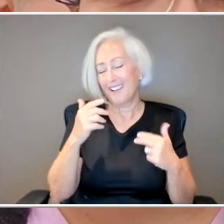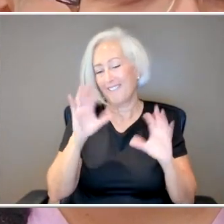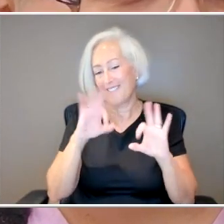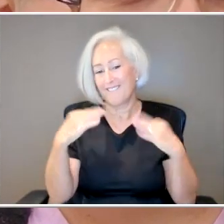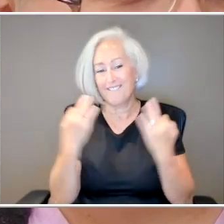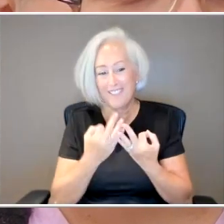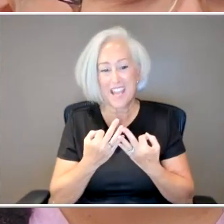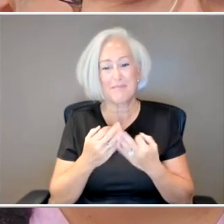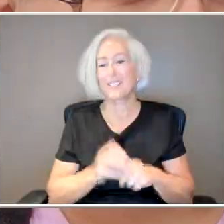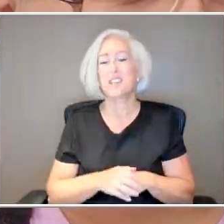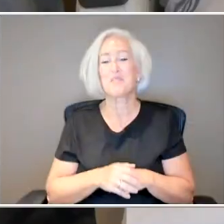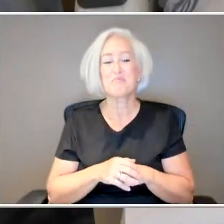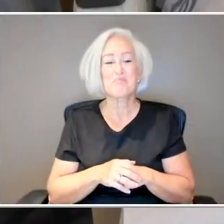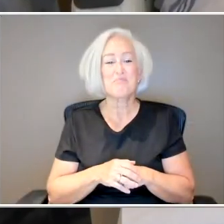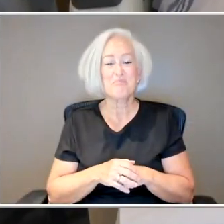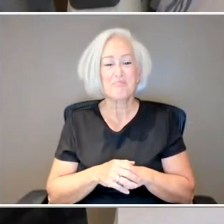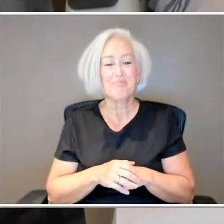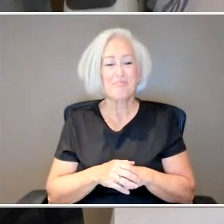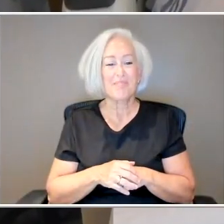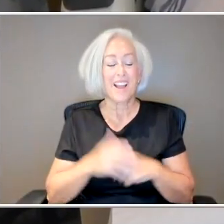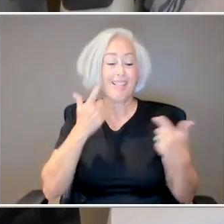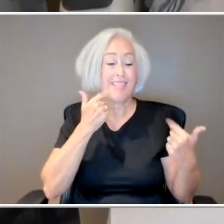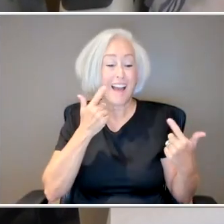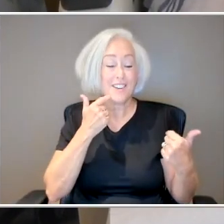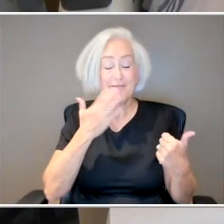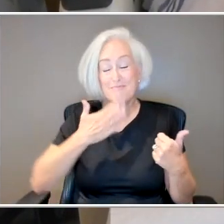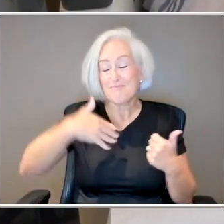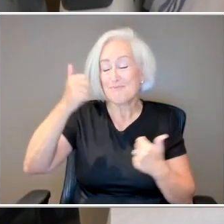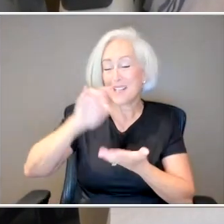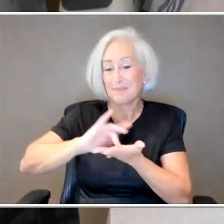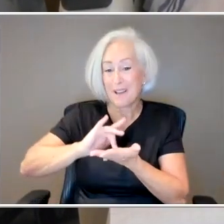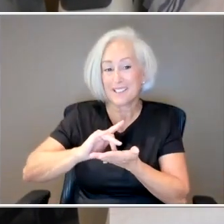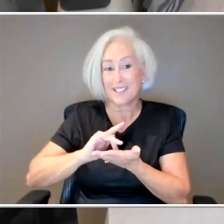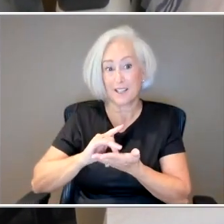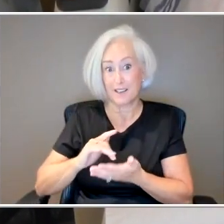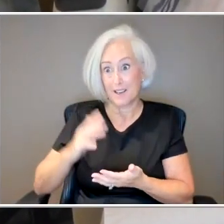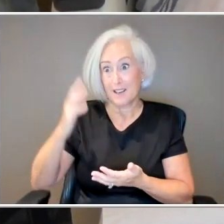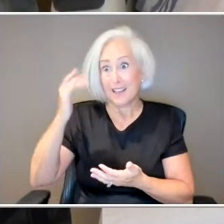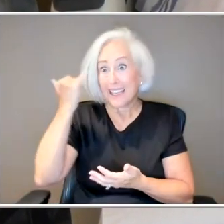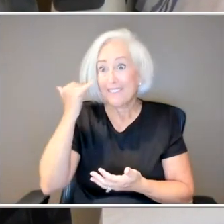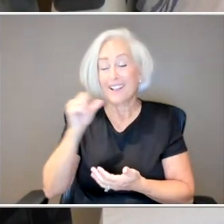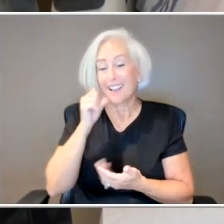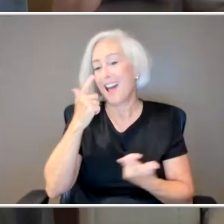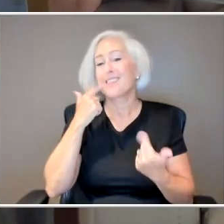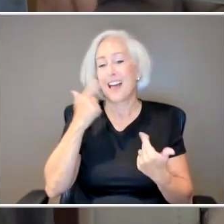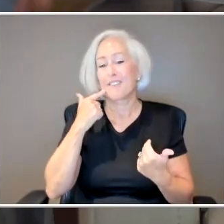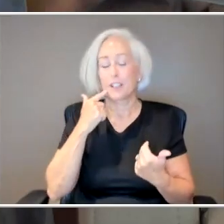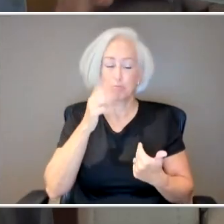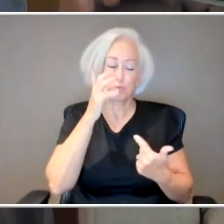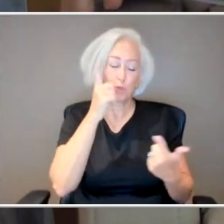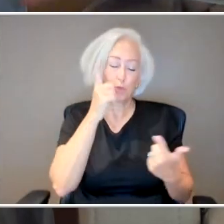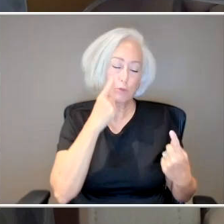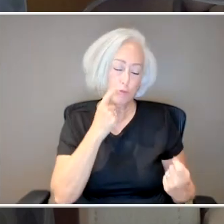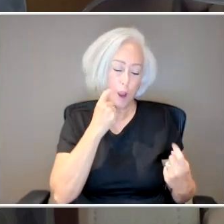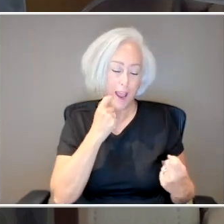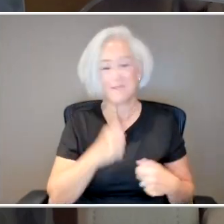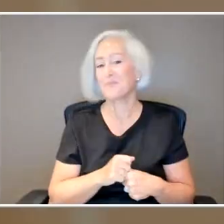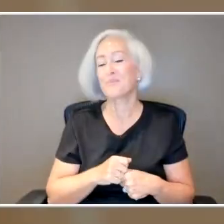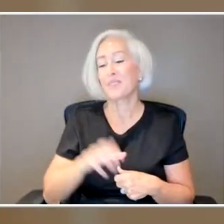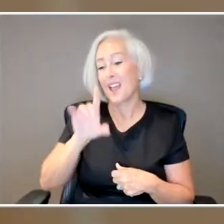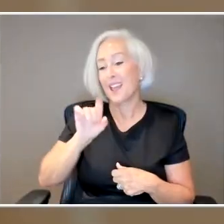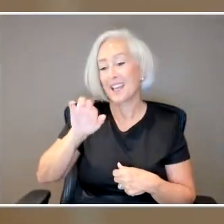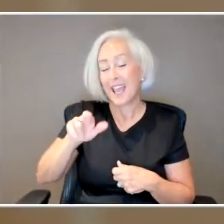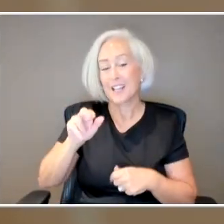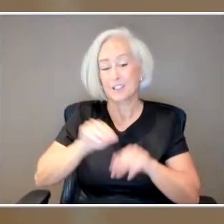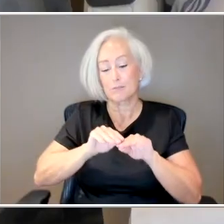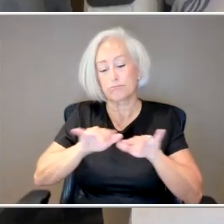really is the best medicine, because if I wasn't laughing, I'd be crying. While the cancer may run in the family, so does the